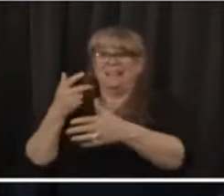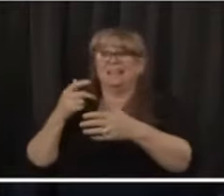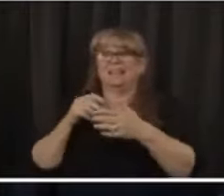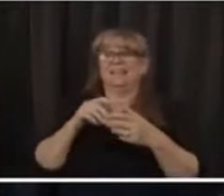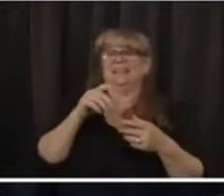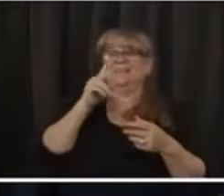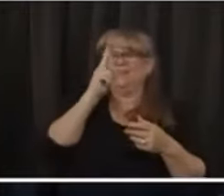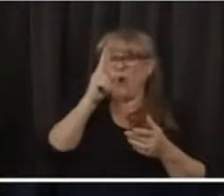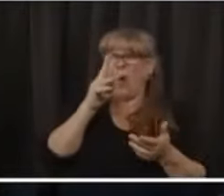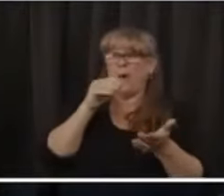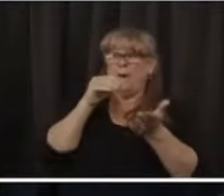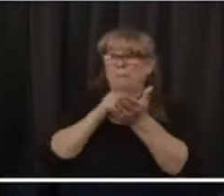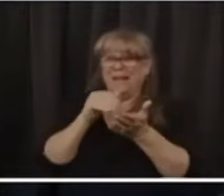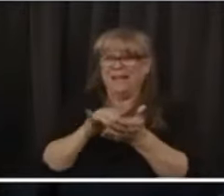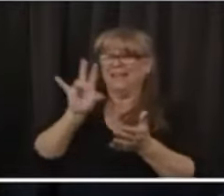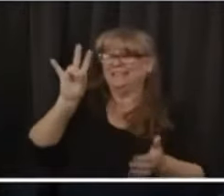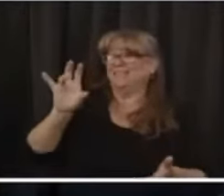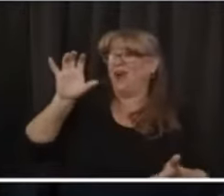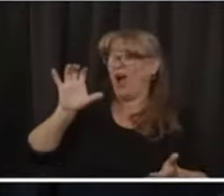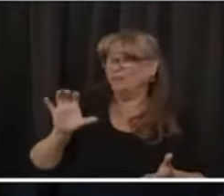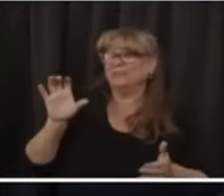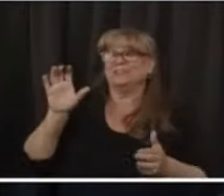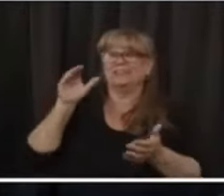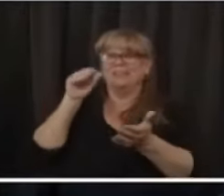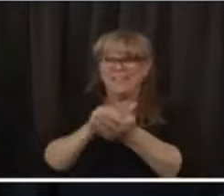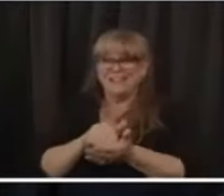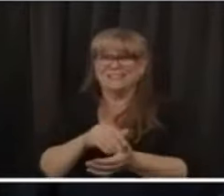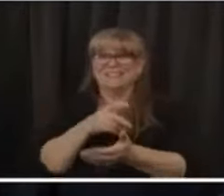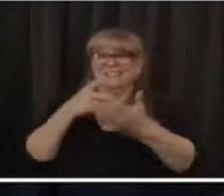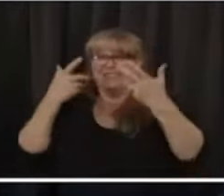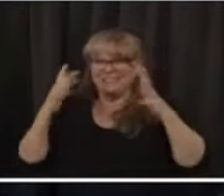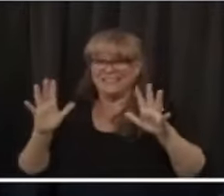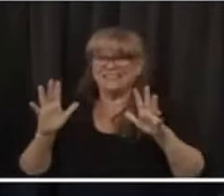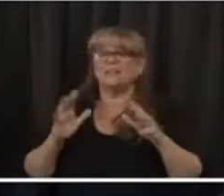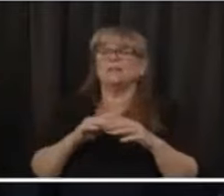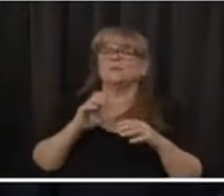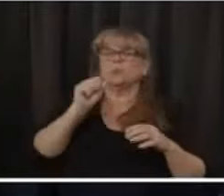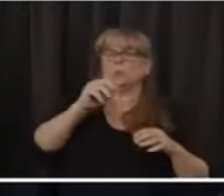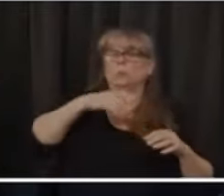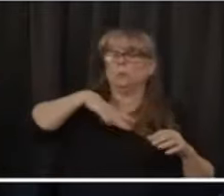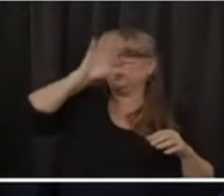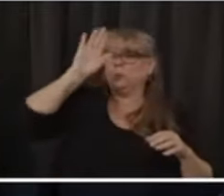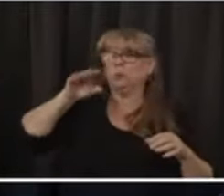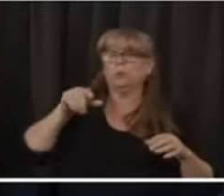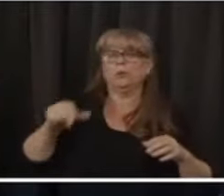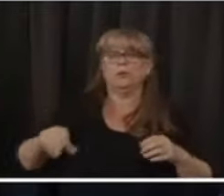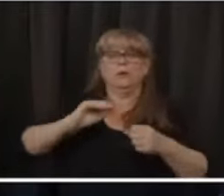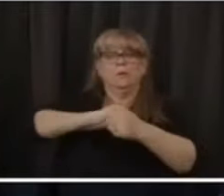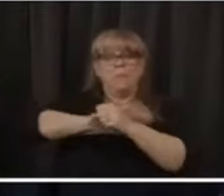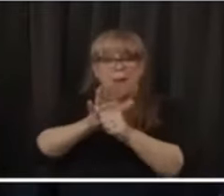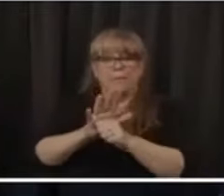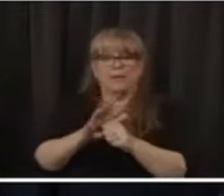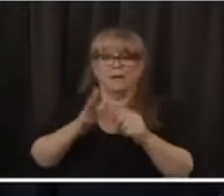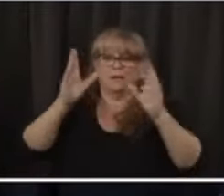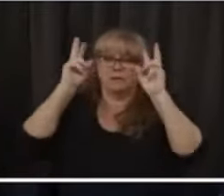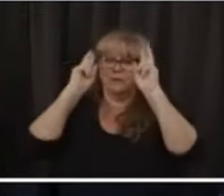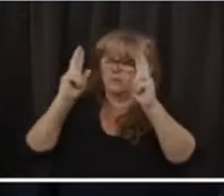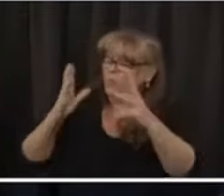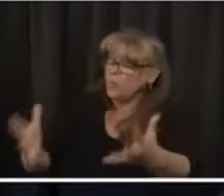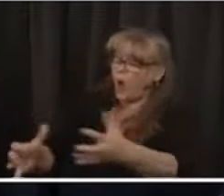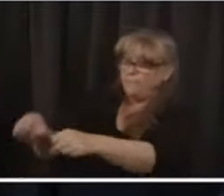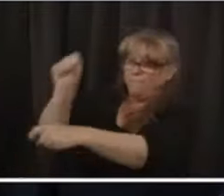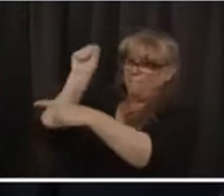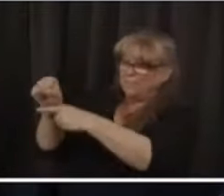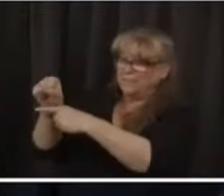4,070,842 doses in Colorado, we know that the end of this pandemic is in sight. And those who are